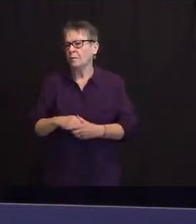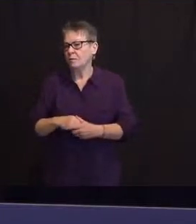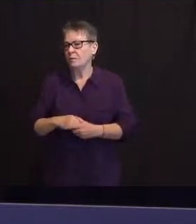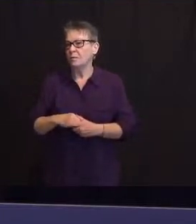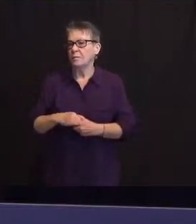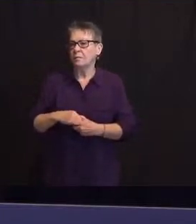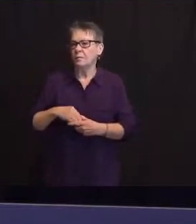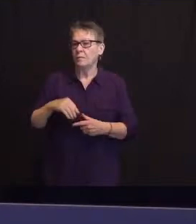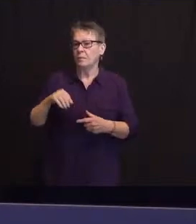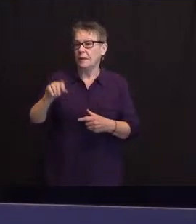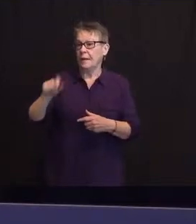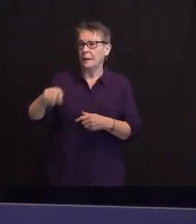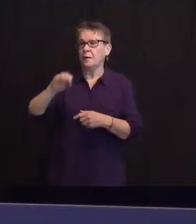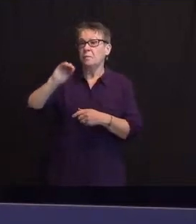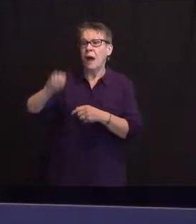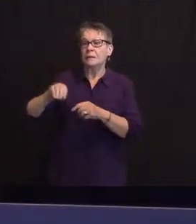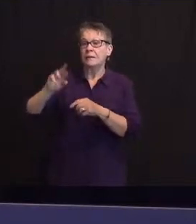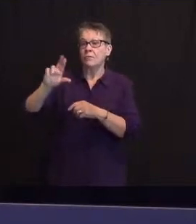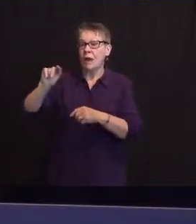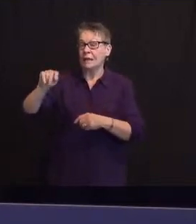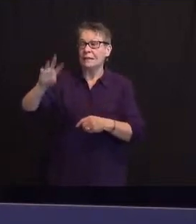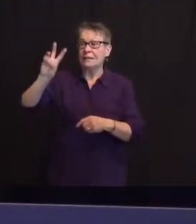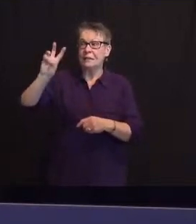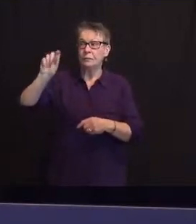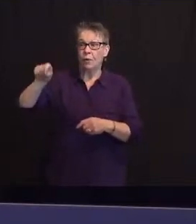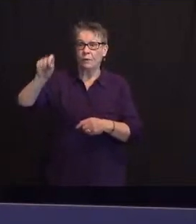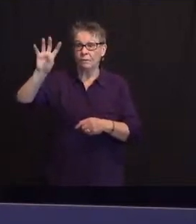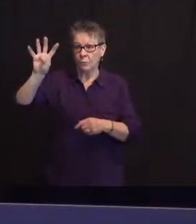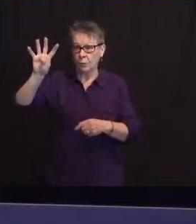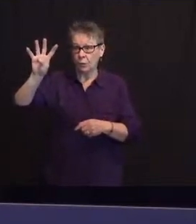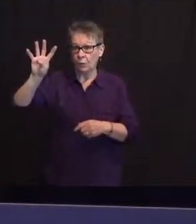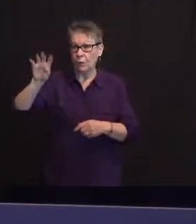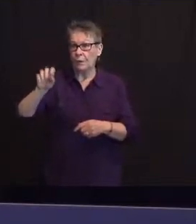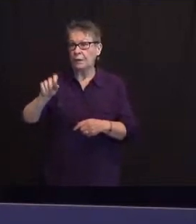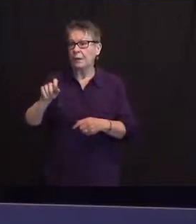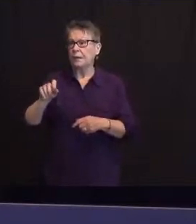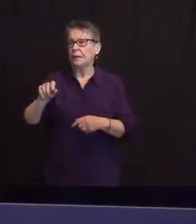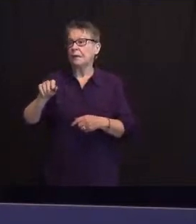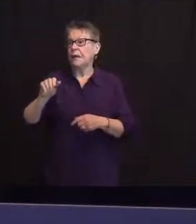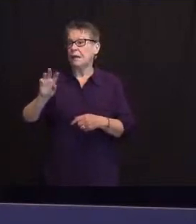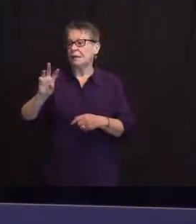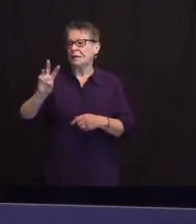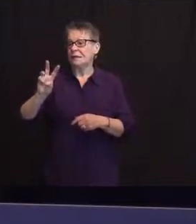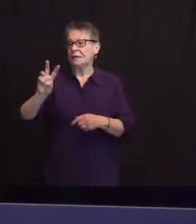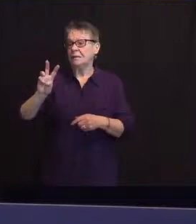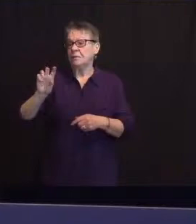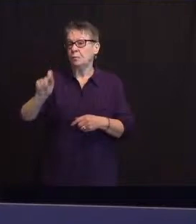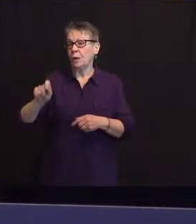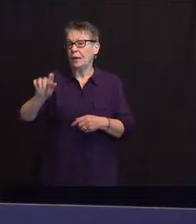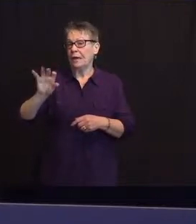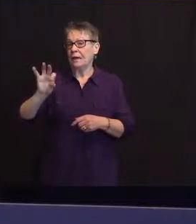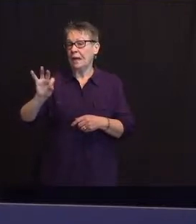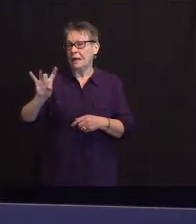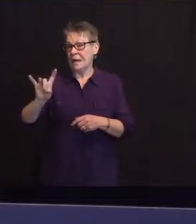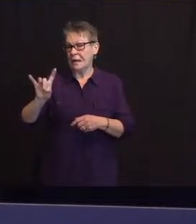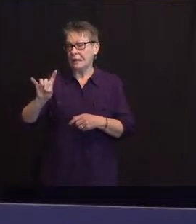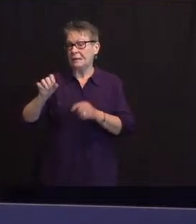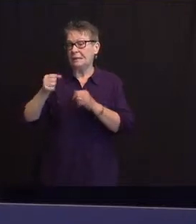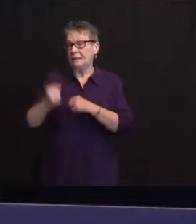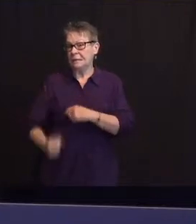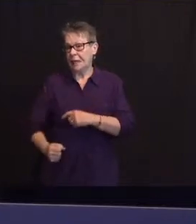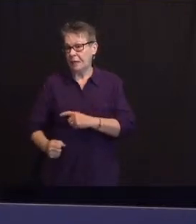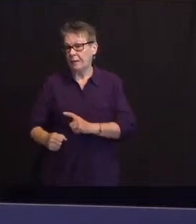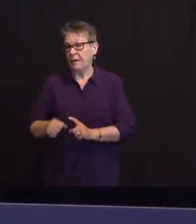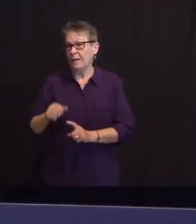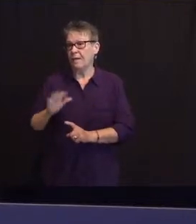state 6.53%, central 6.98%, and the southern part of the state 5.20%. So that